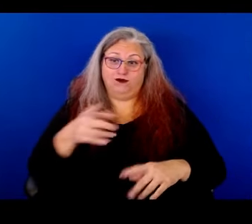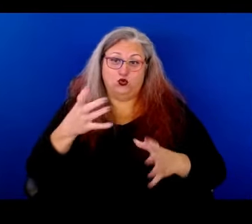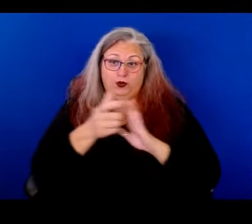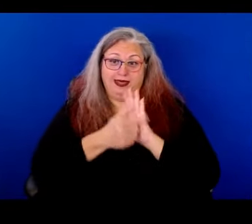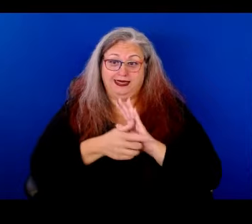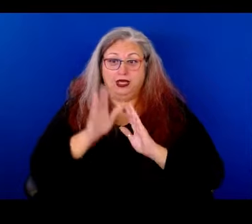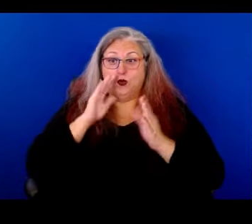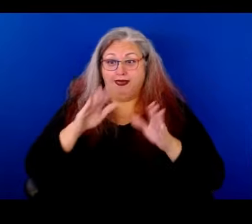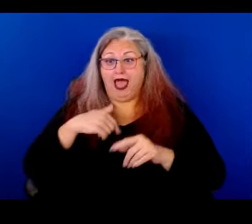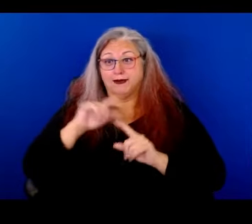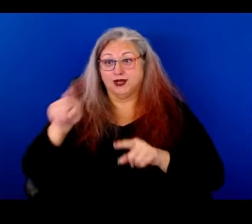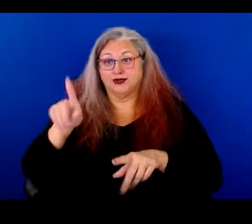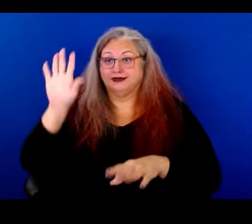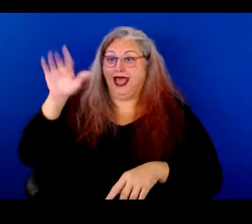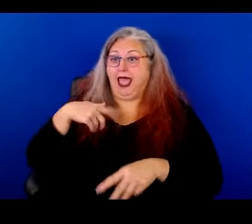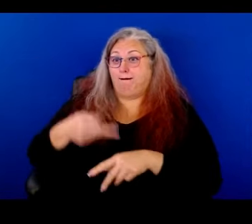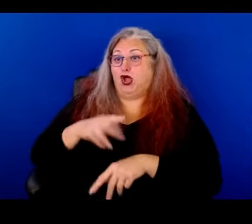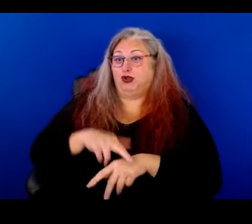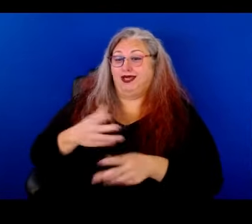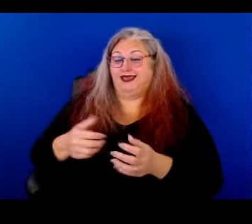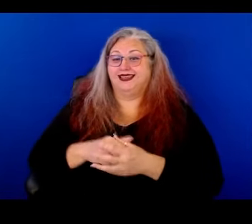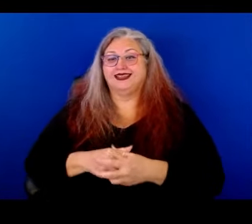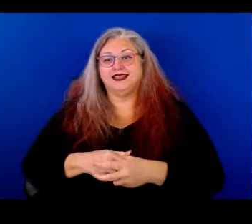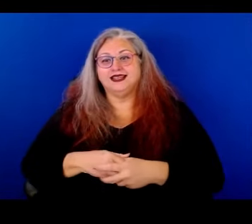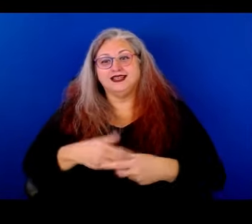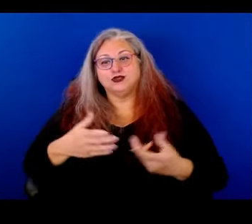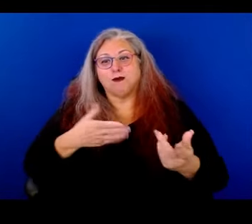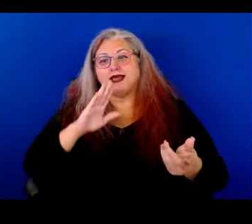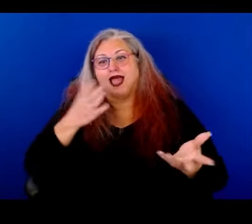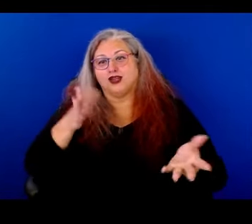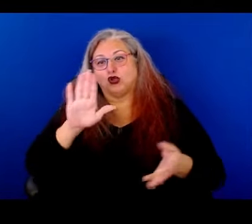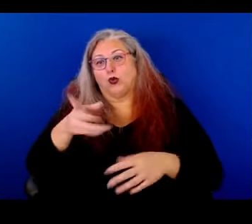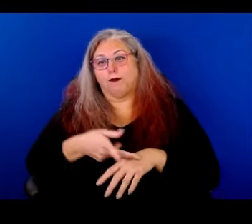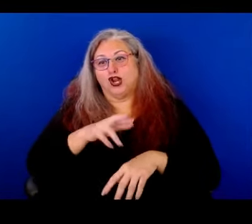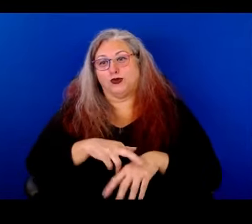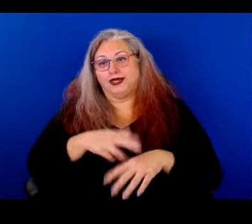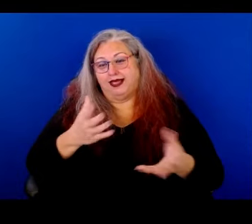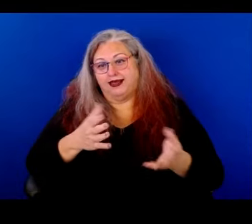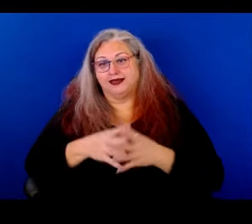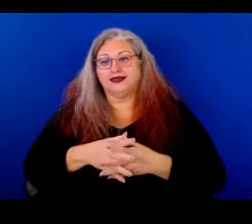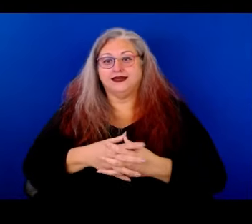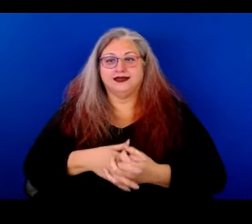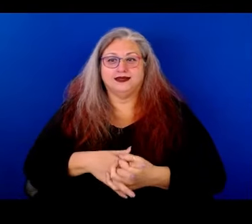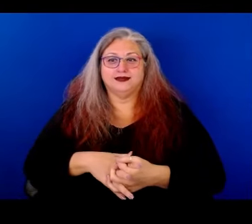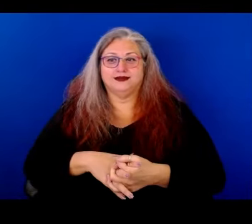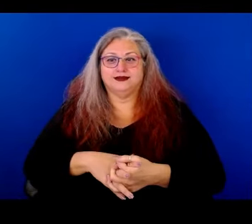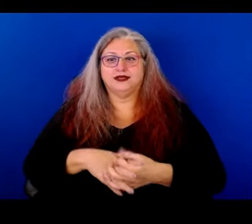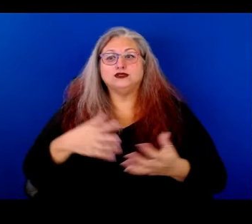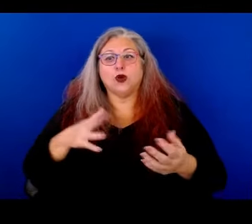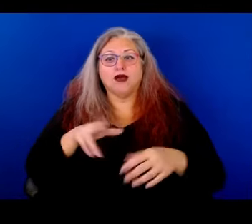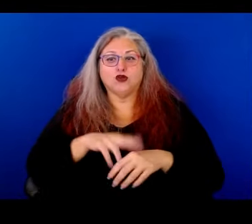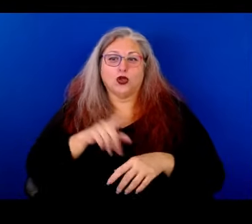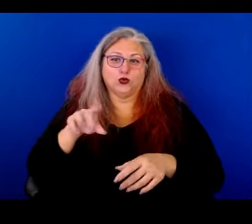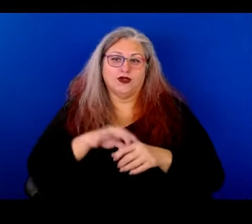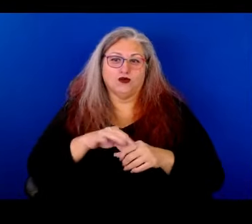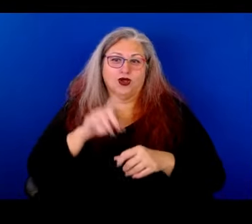would legally allow me to. Puerto Rican. Oh my God, you're Puerto Rican. So of course